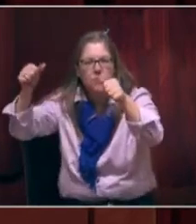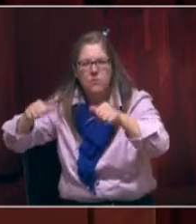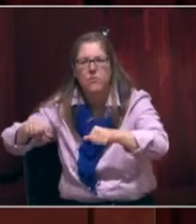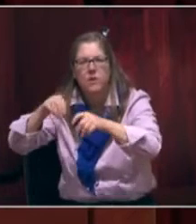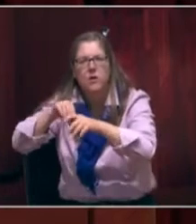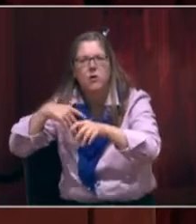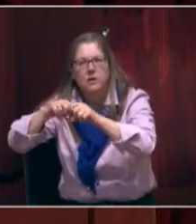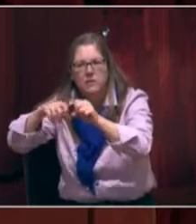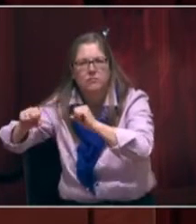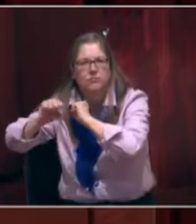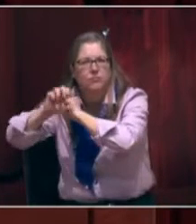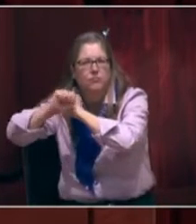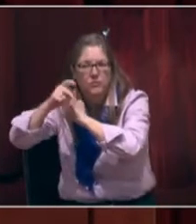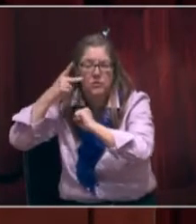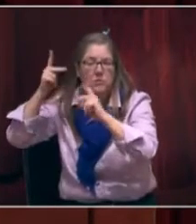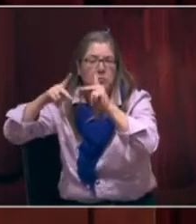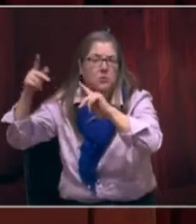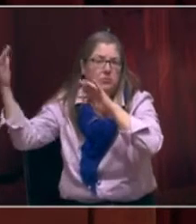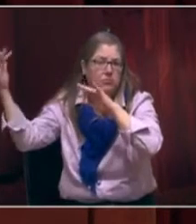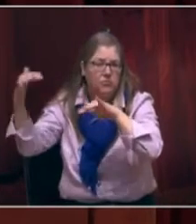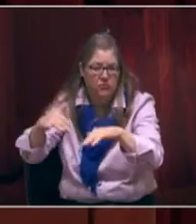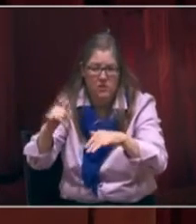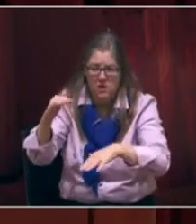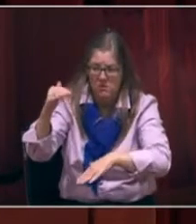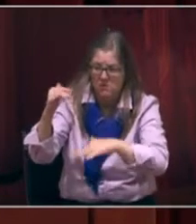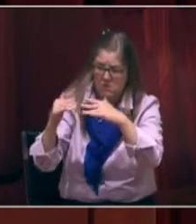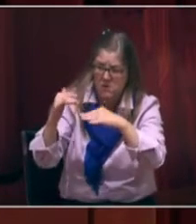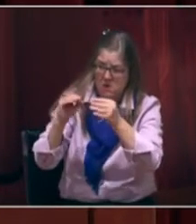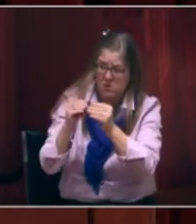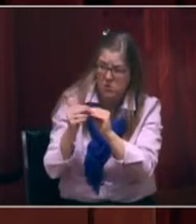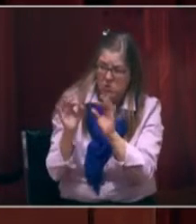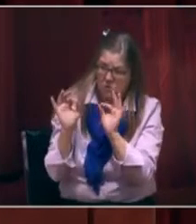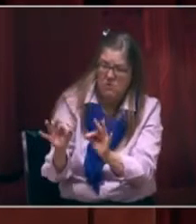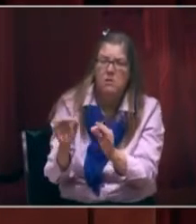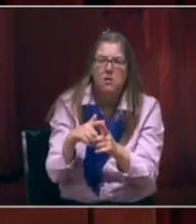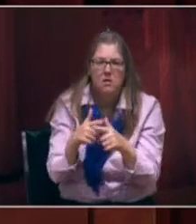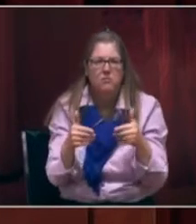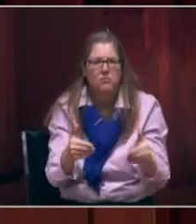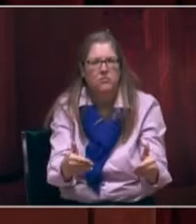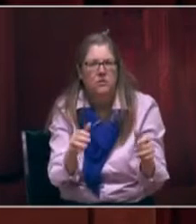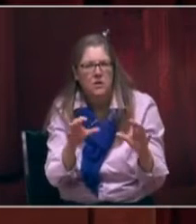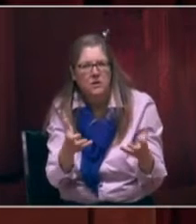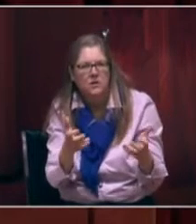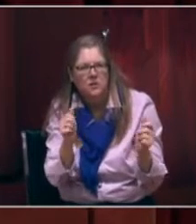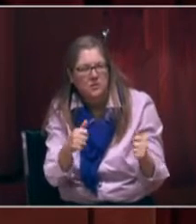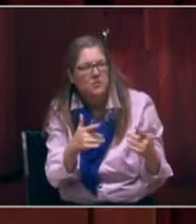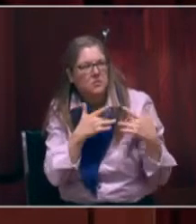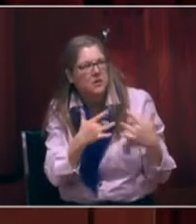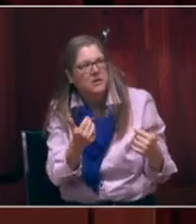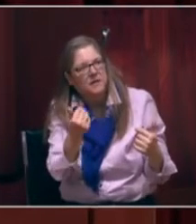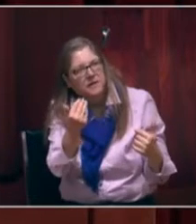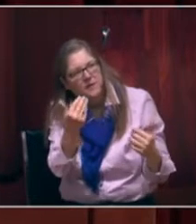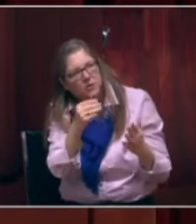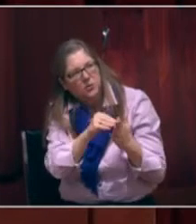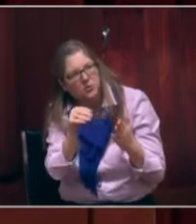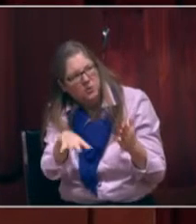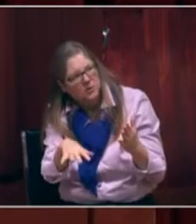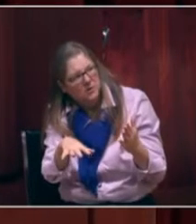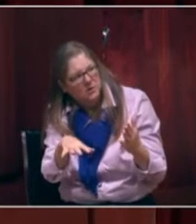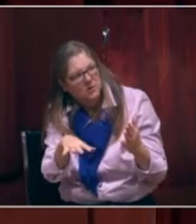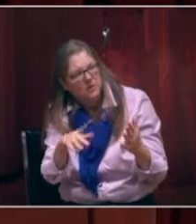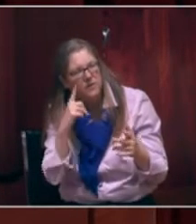system, advertise it, and see if we can get up to the number of students that makes sense for us to do. Usually we're looking for roughly 15